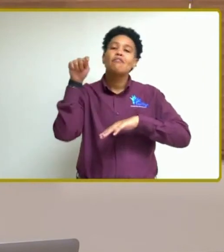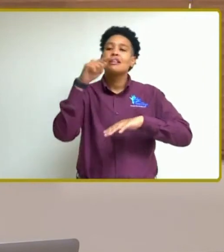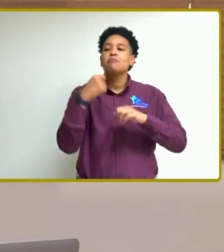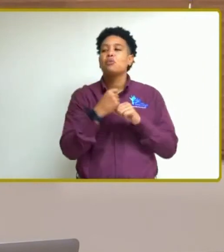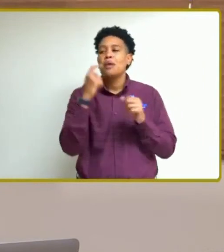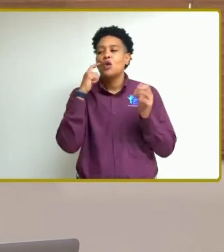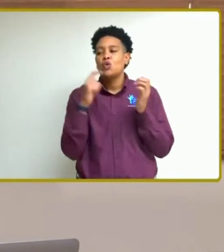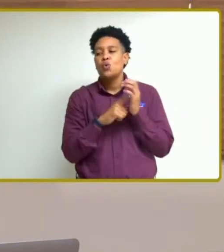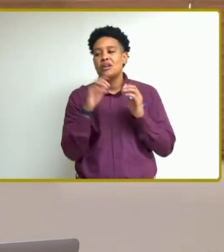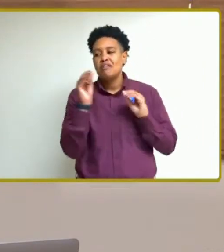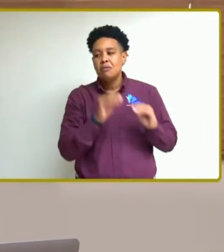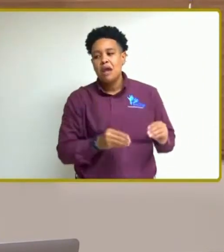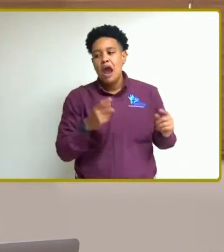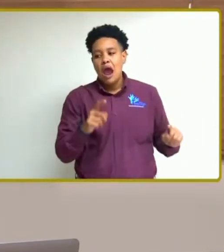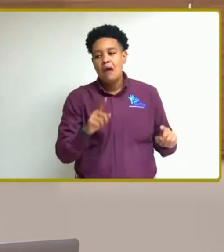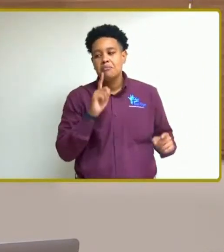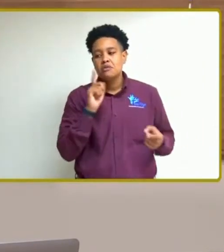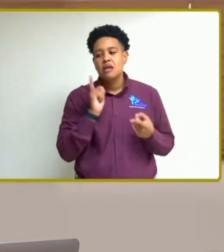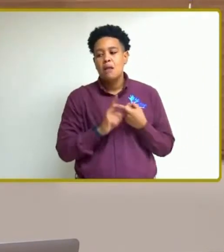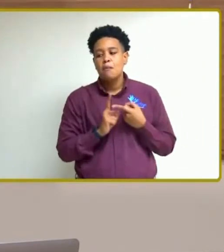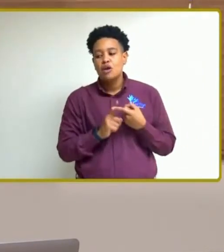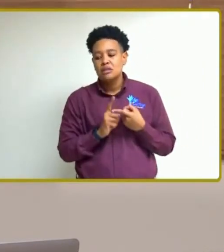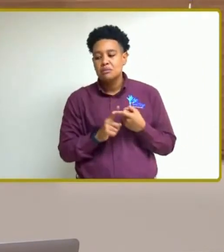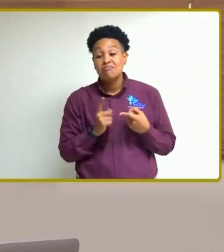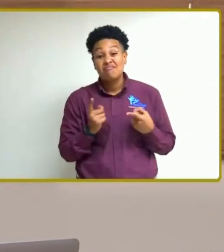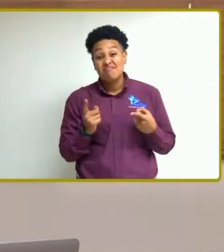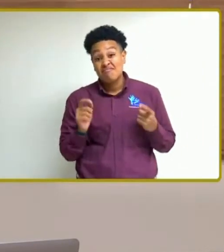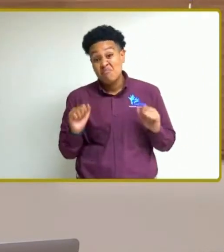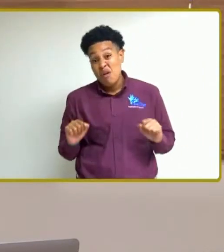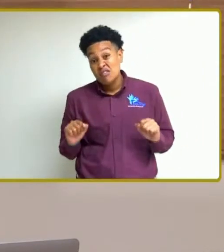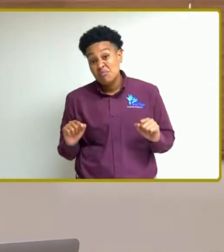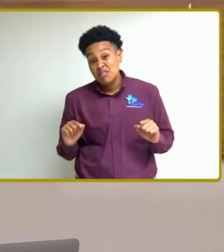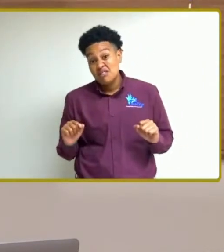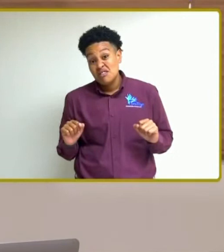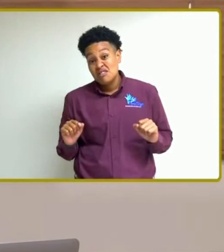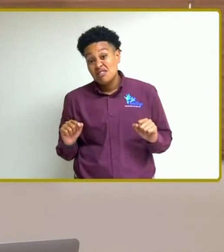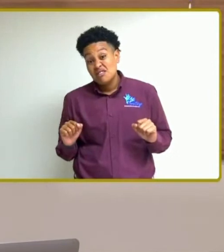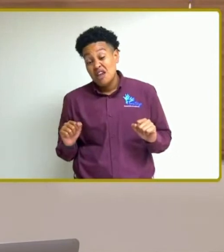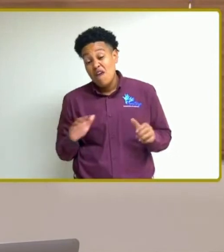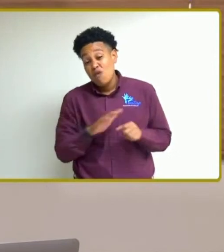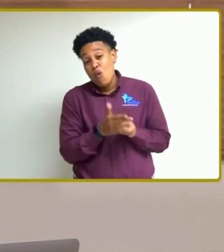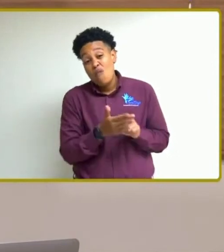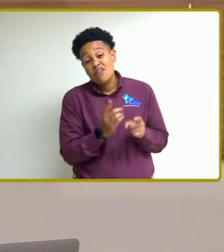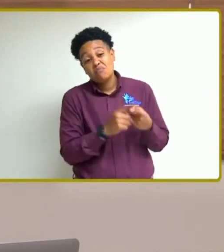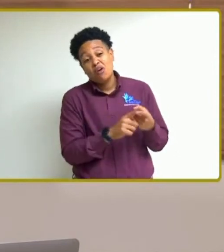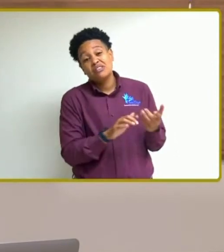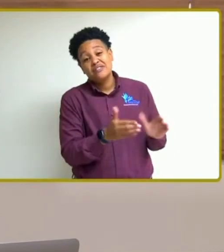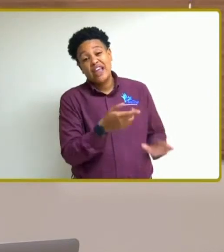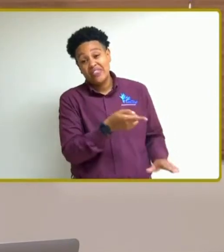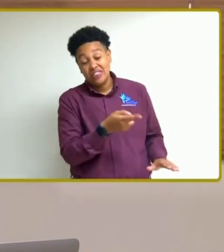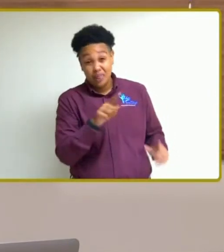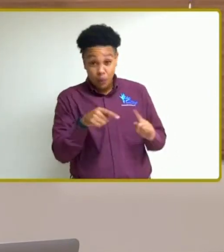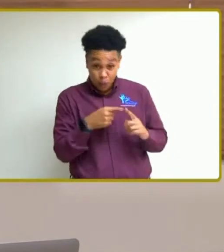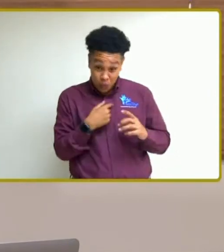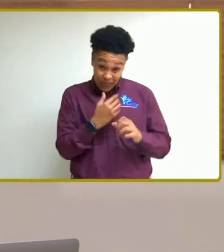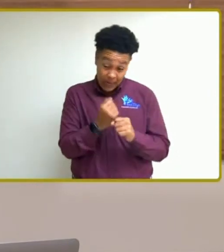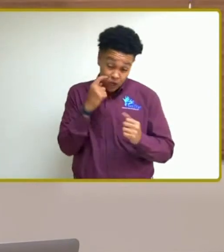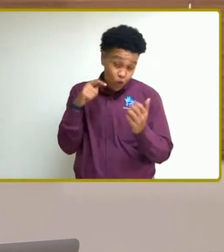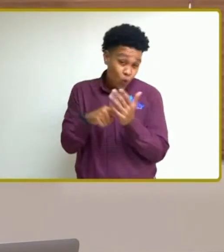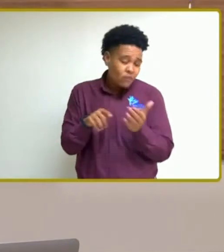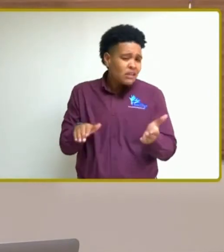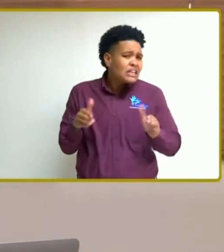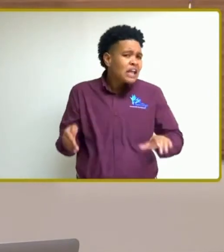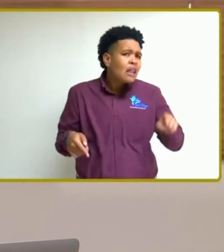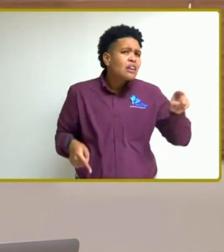the notification as a possibility of a COVID death. Once we get the notifications of the death,